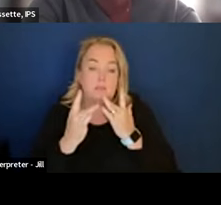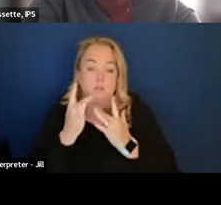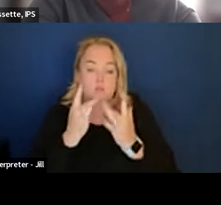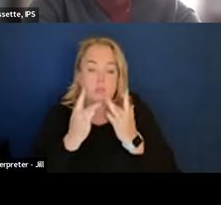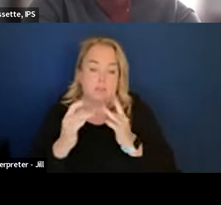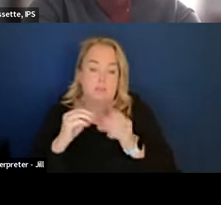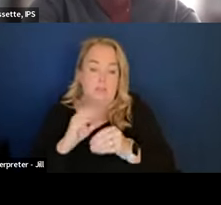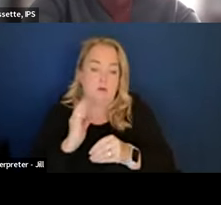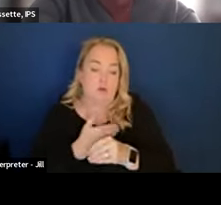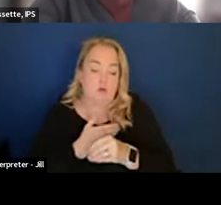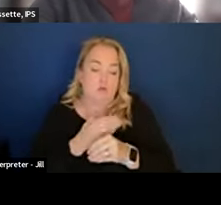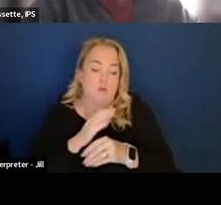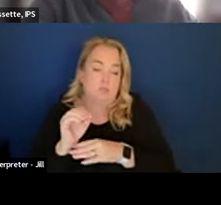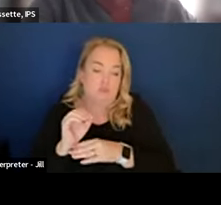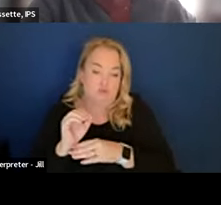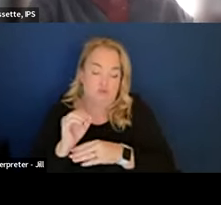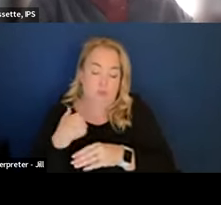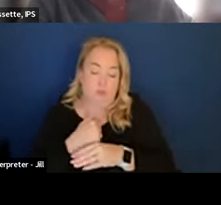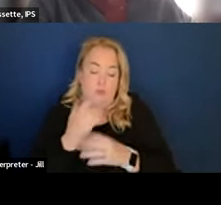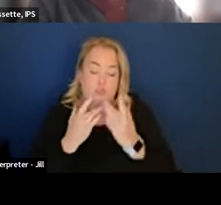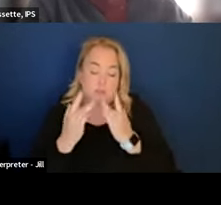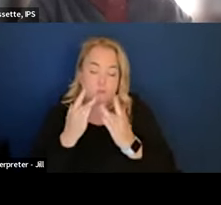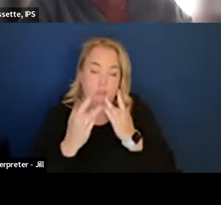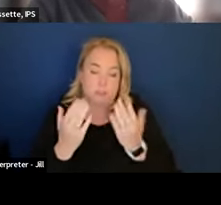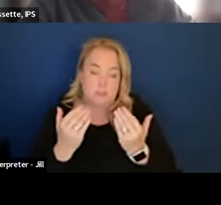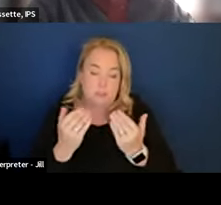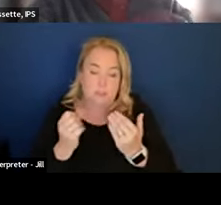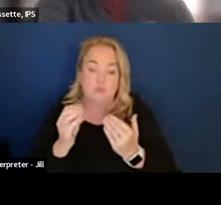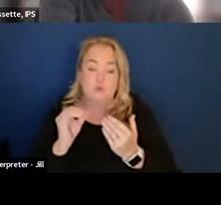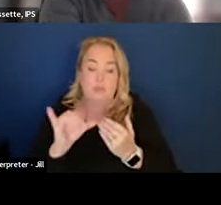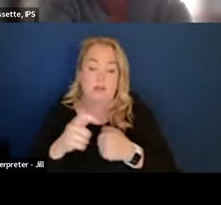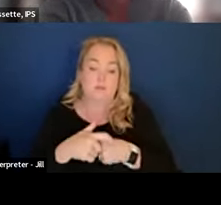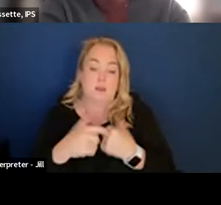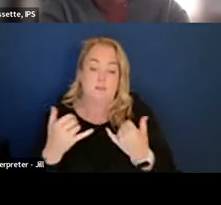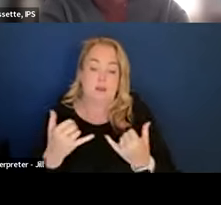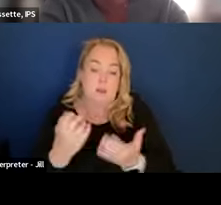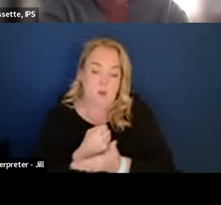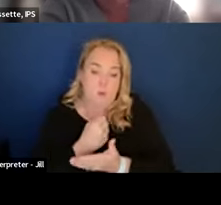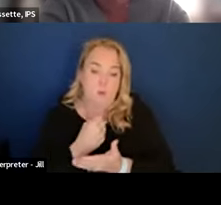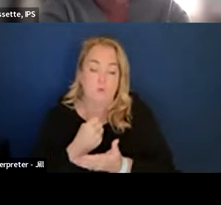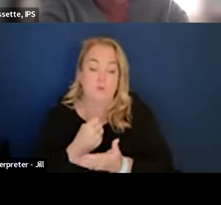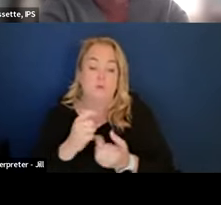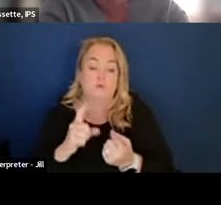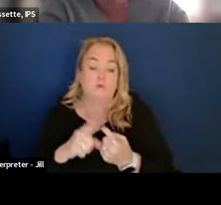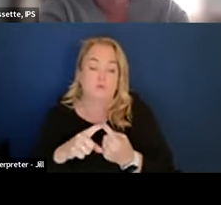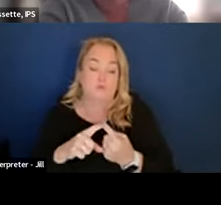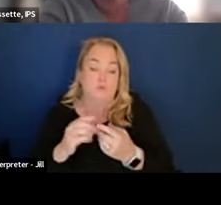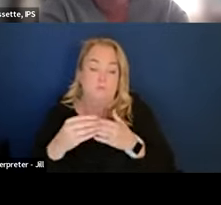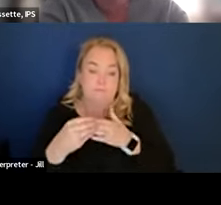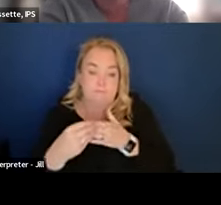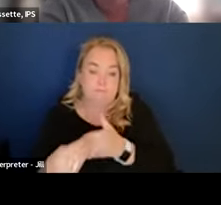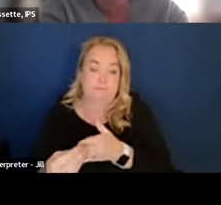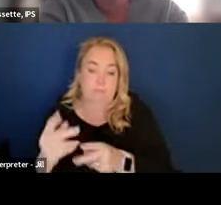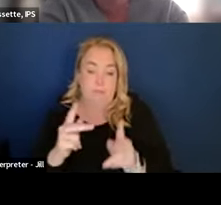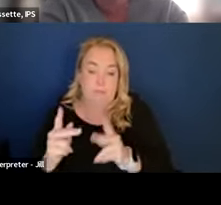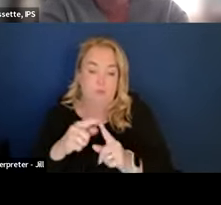industry. We are just desperate. And so it's a time now to, you know, feed people through and get them